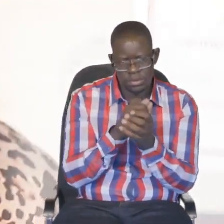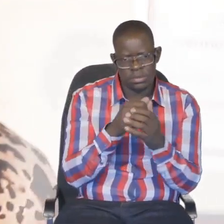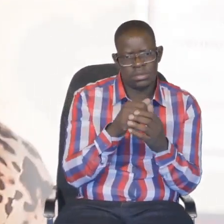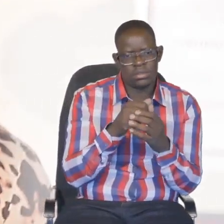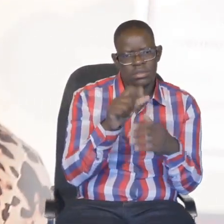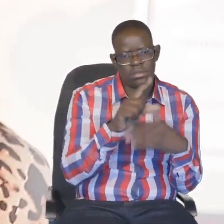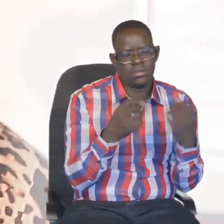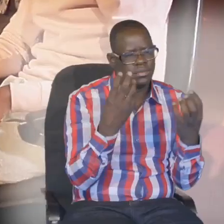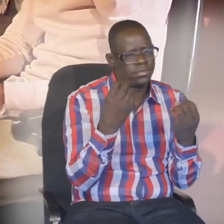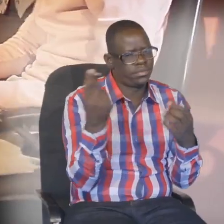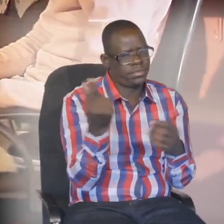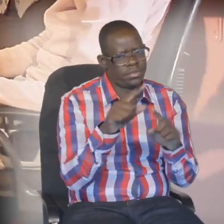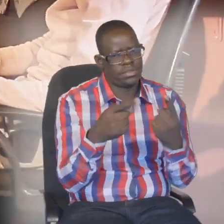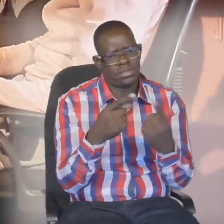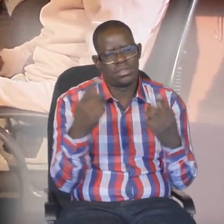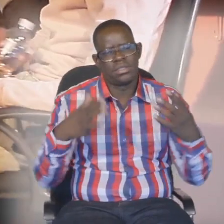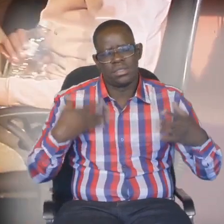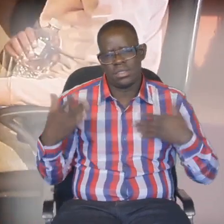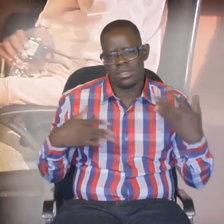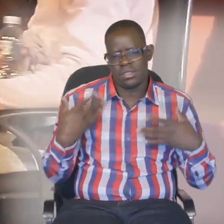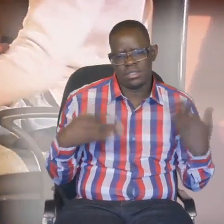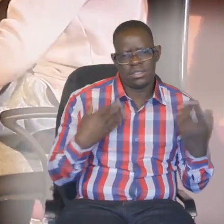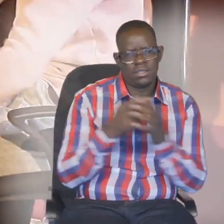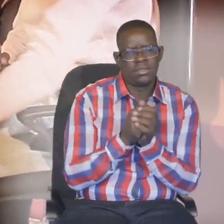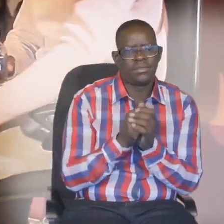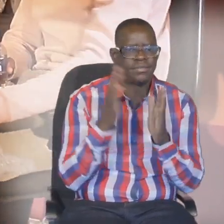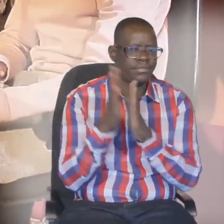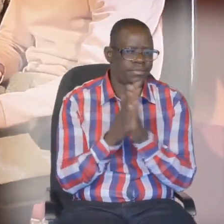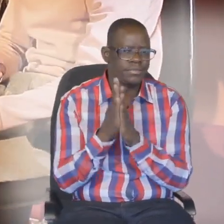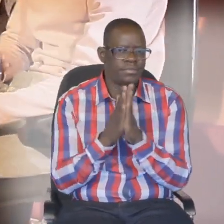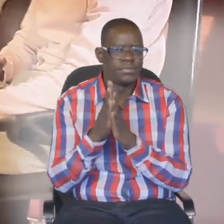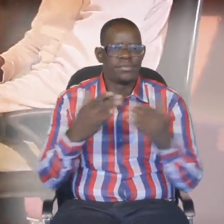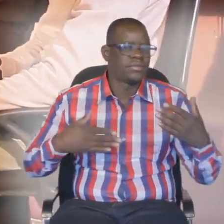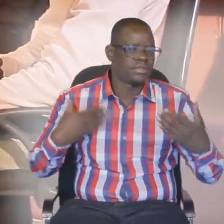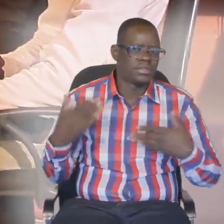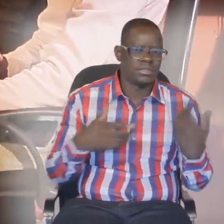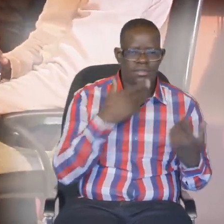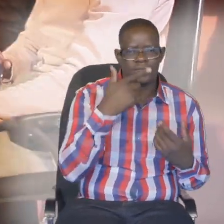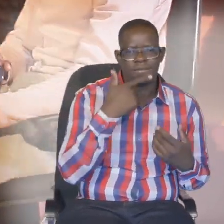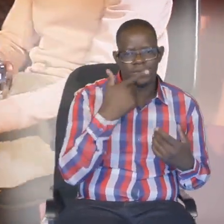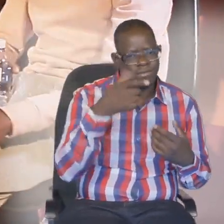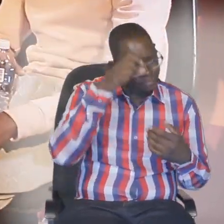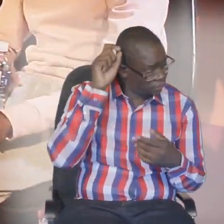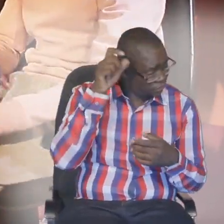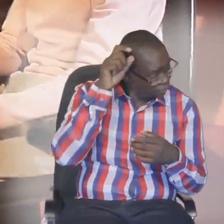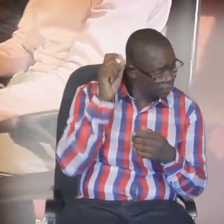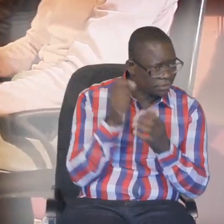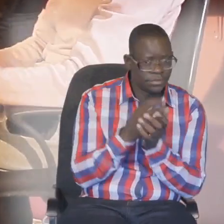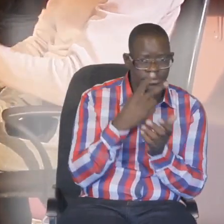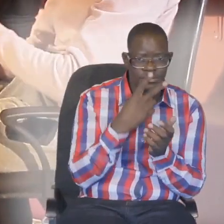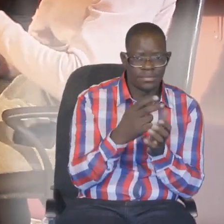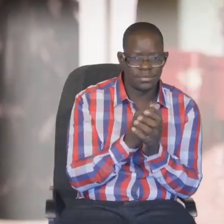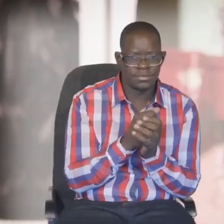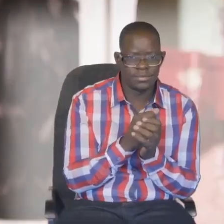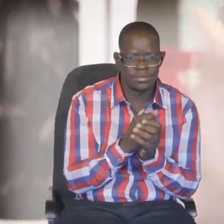to buy so much on credit. It's our pleasure, Auntie Sarah. Yes, no worries, Ansara. It is our pleasure, and thank you for the haircut. You're welcome. Thanks,